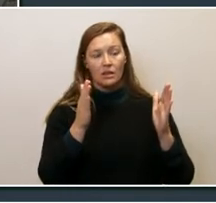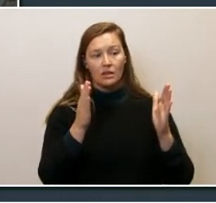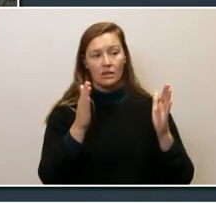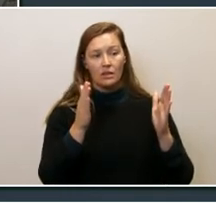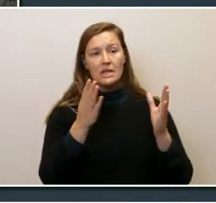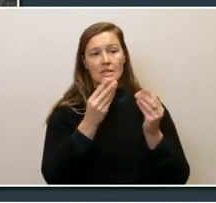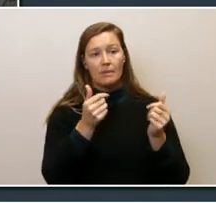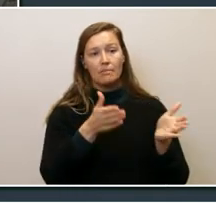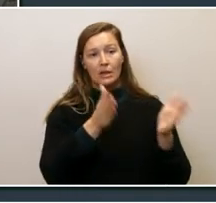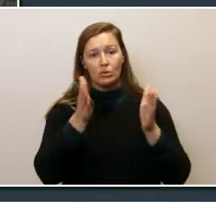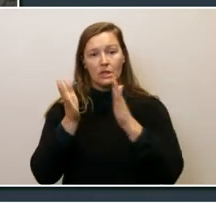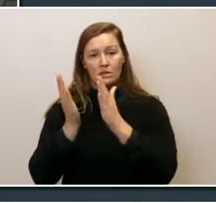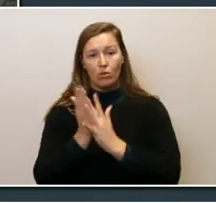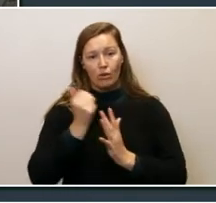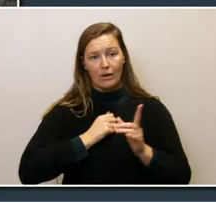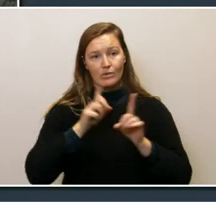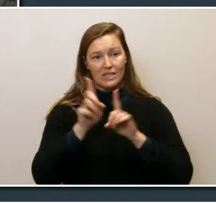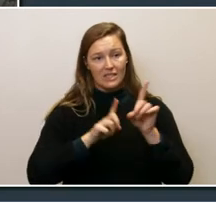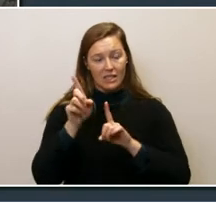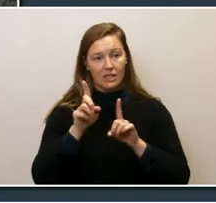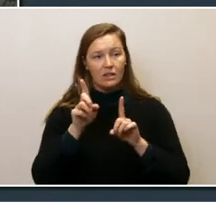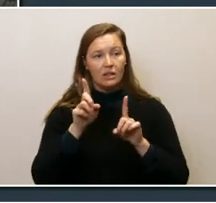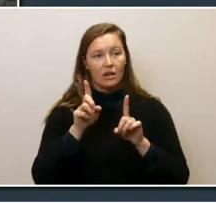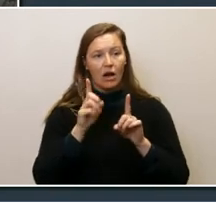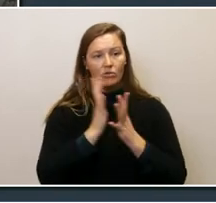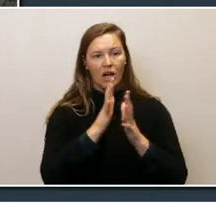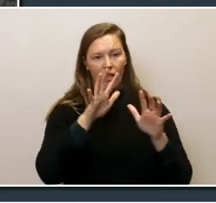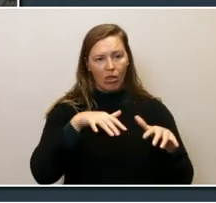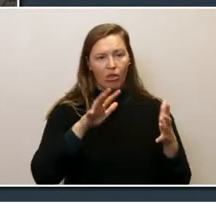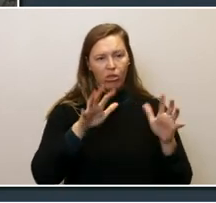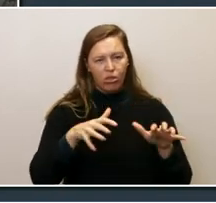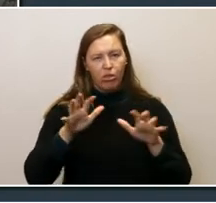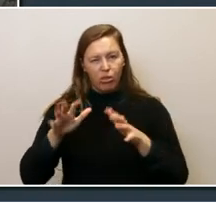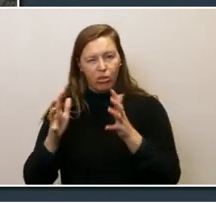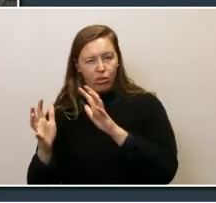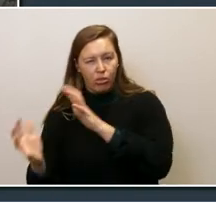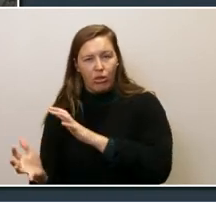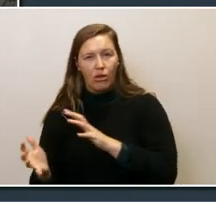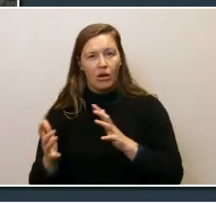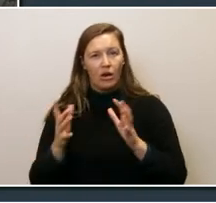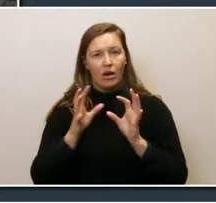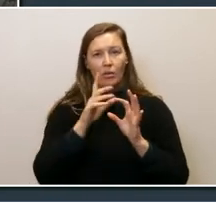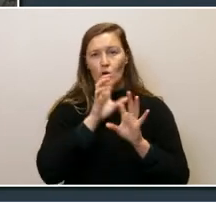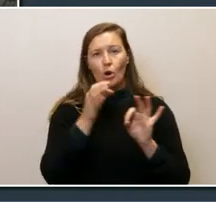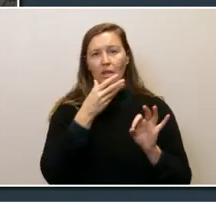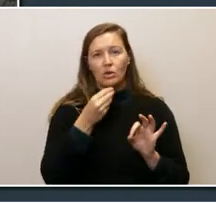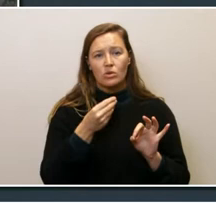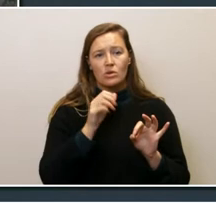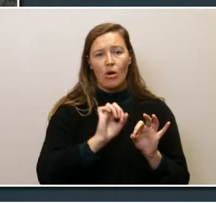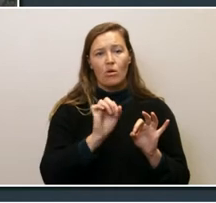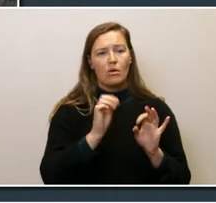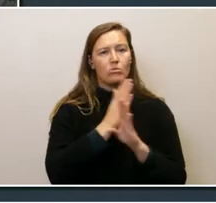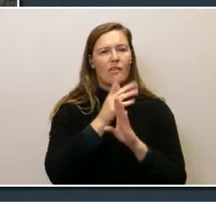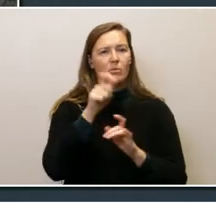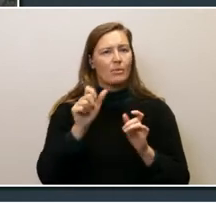wrong, there are a number of buildings around our city which are quite dilapidated and are not inhabited. These are owned